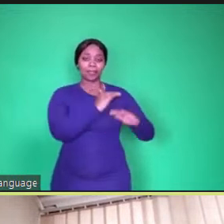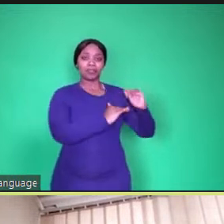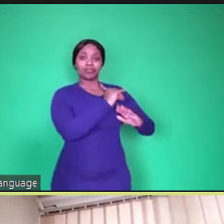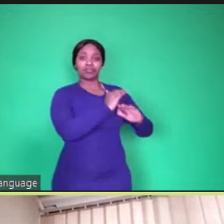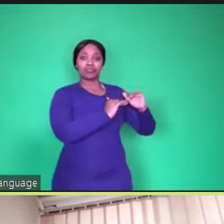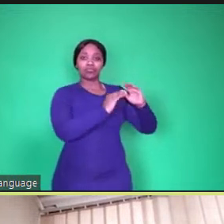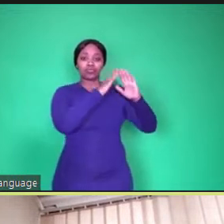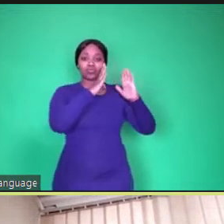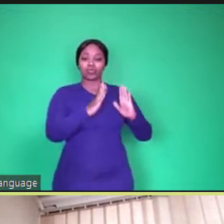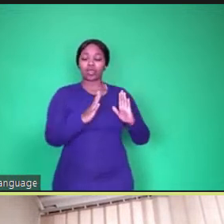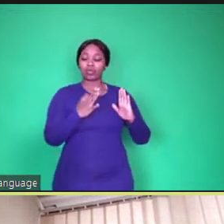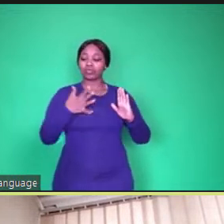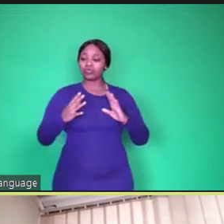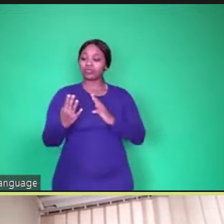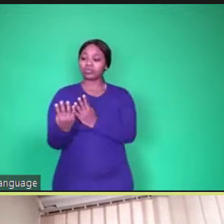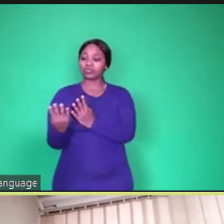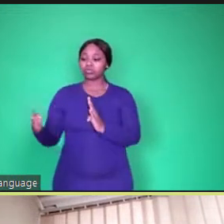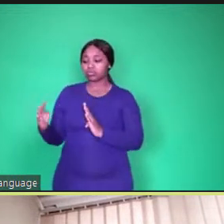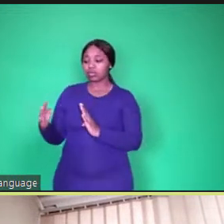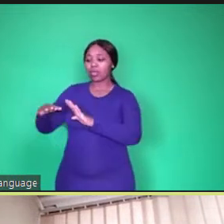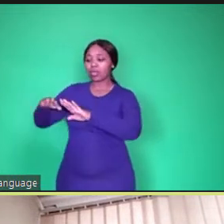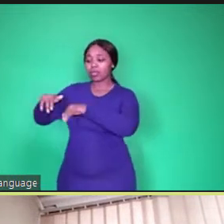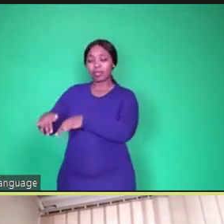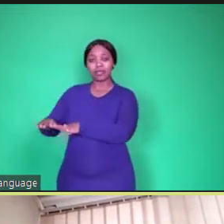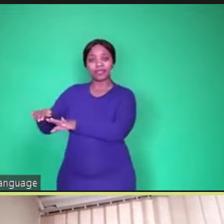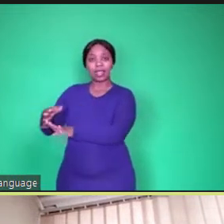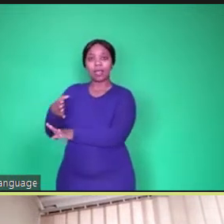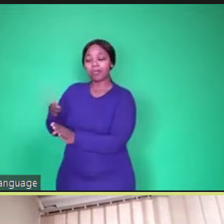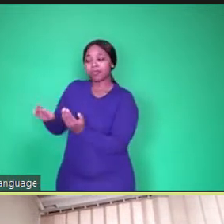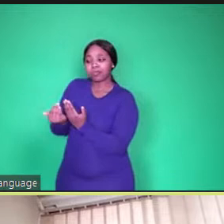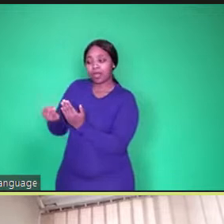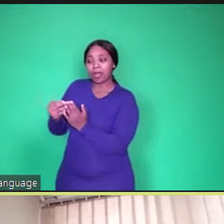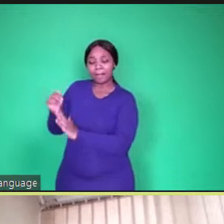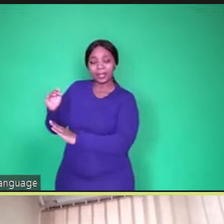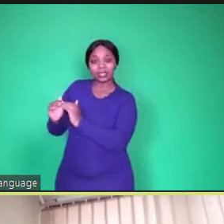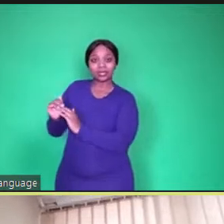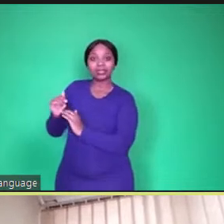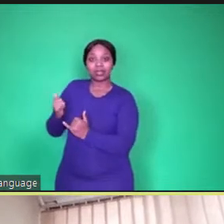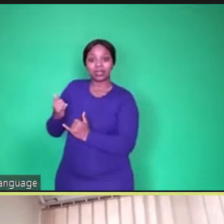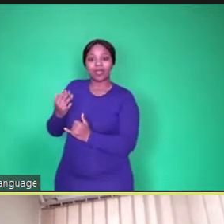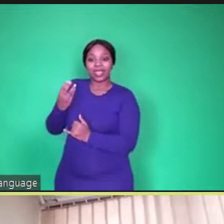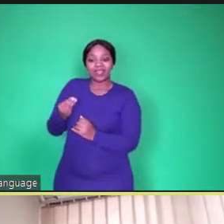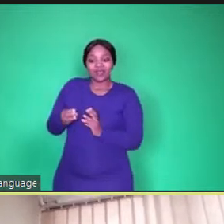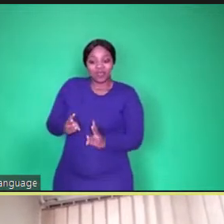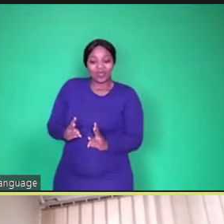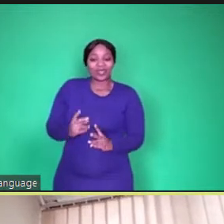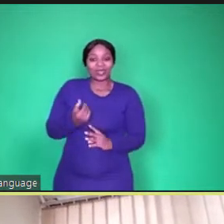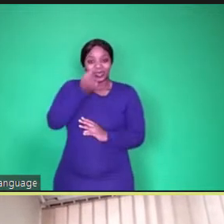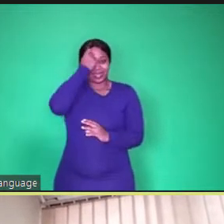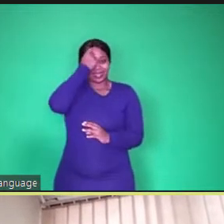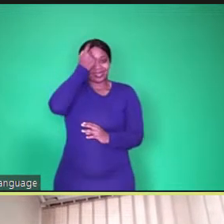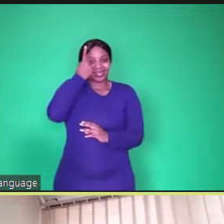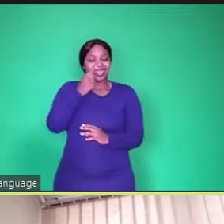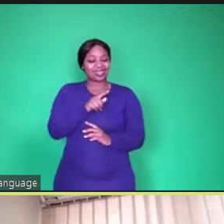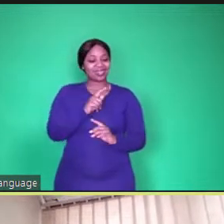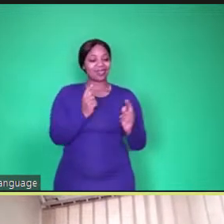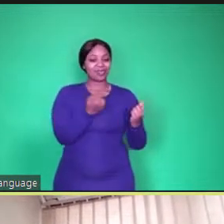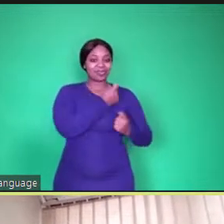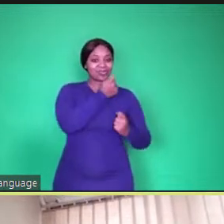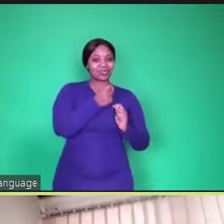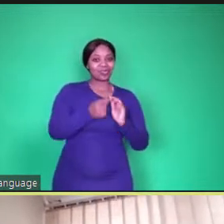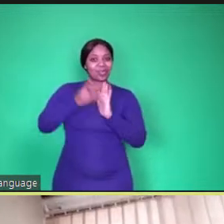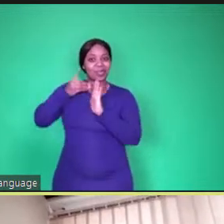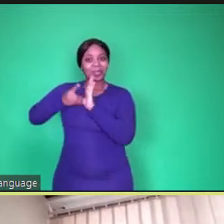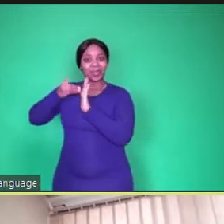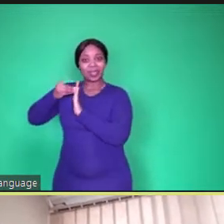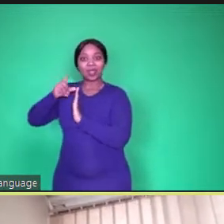skirts, and which means we are able to have a linear way of understanding rural-urban migration, because it is taking